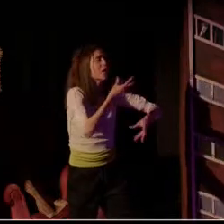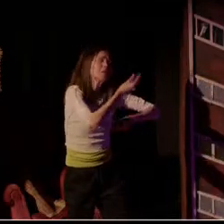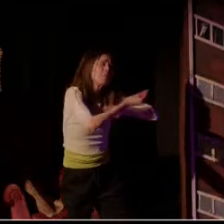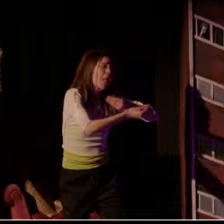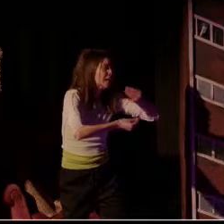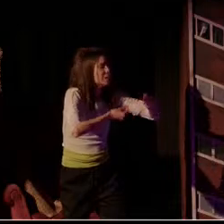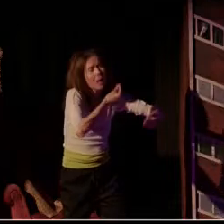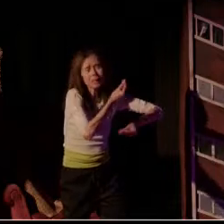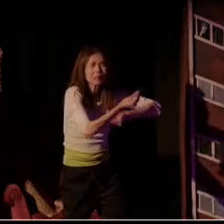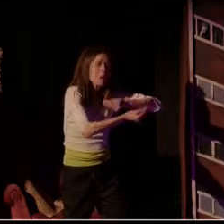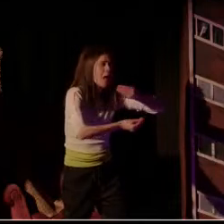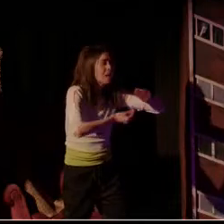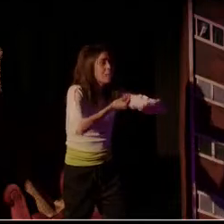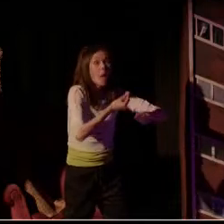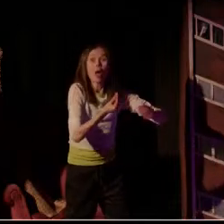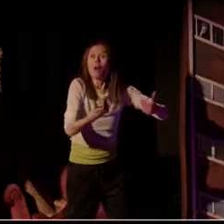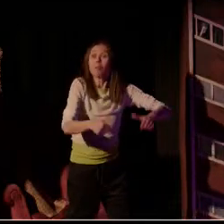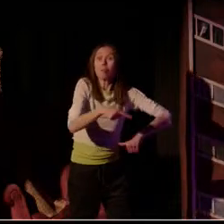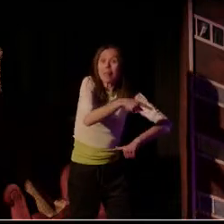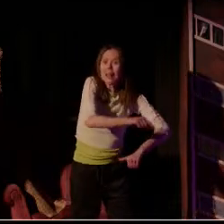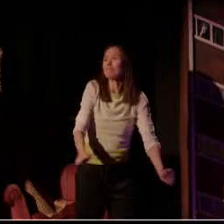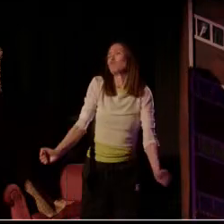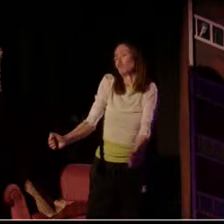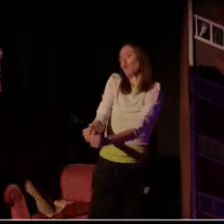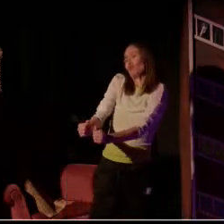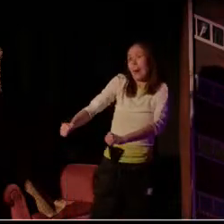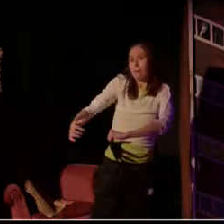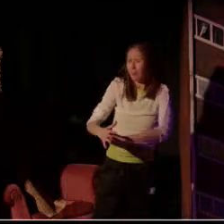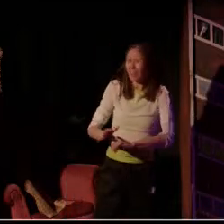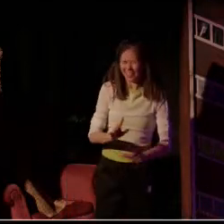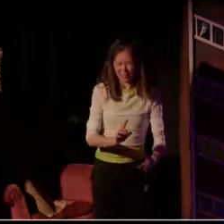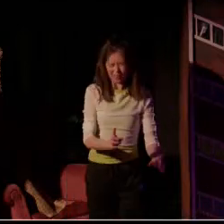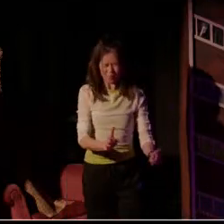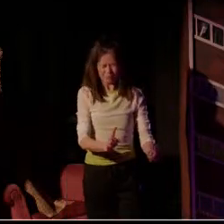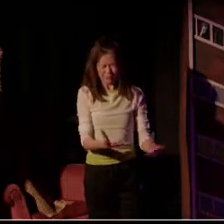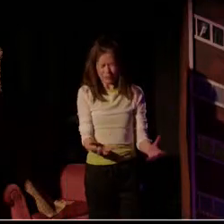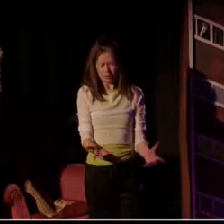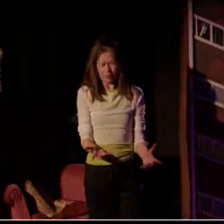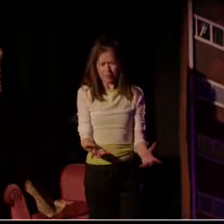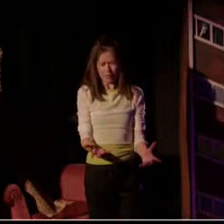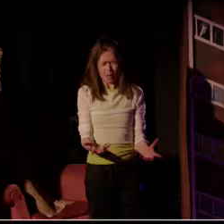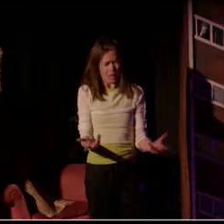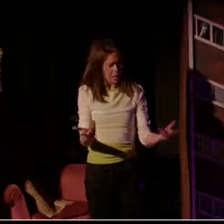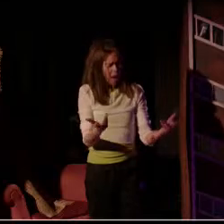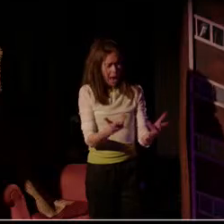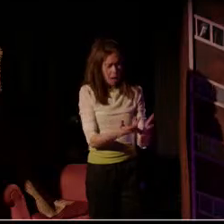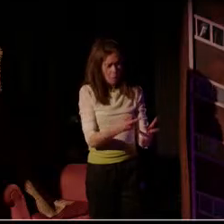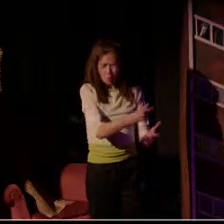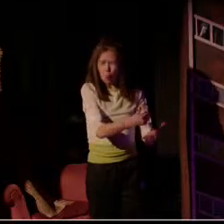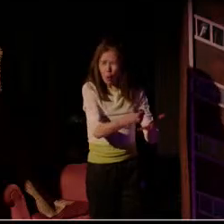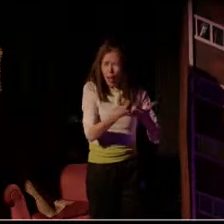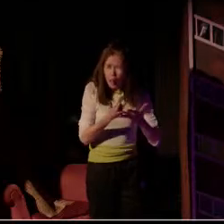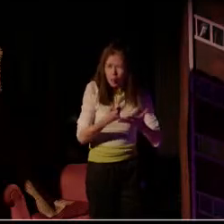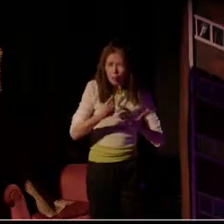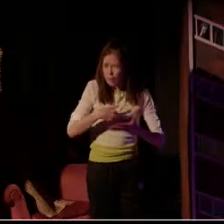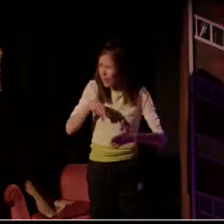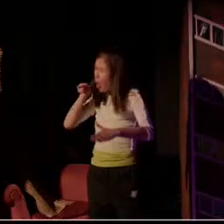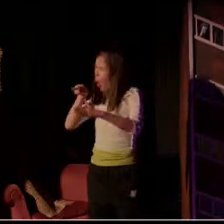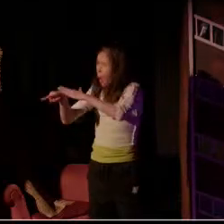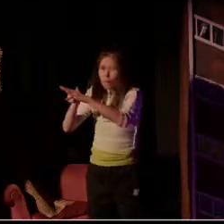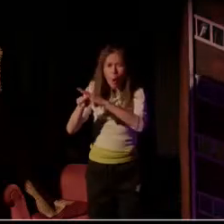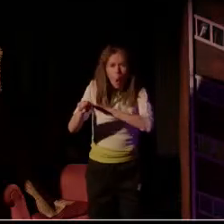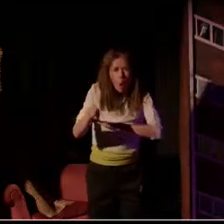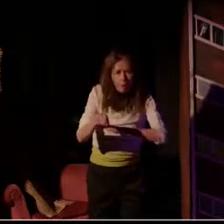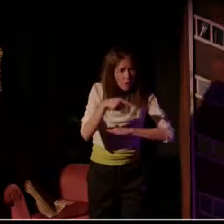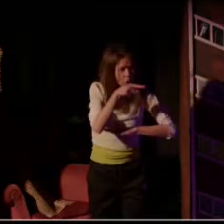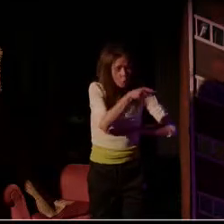and strive to rectify this. Ow! Camillo, may this almost a miracle be done. I would assess you closer